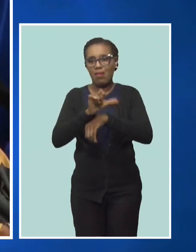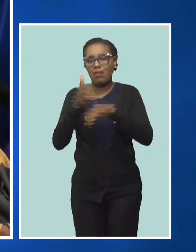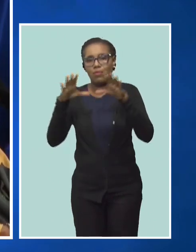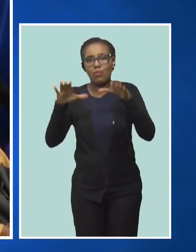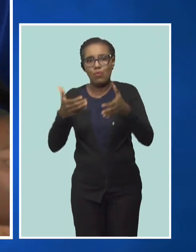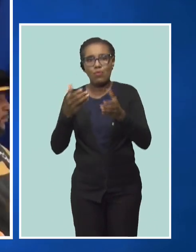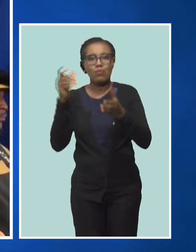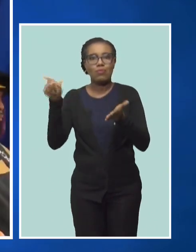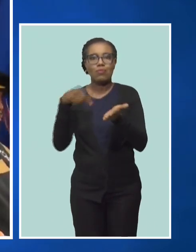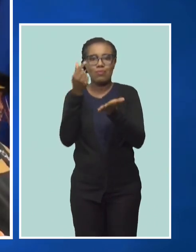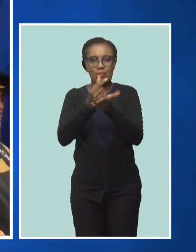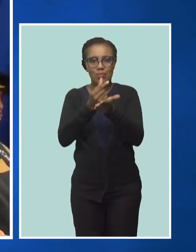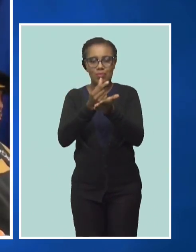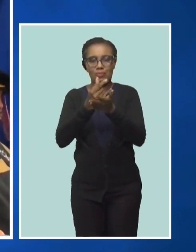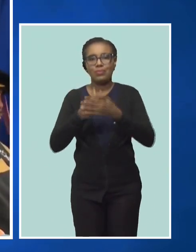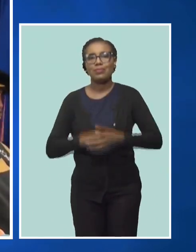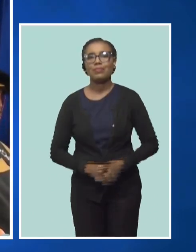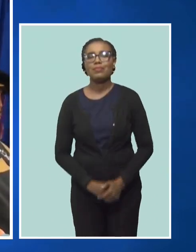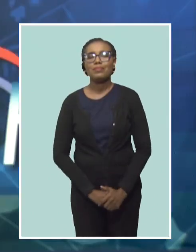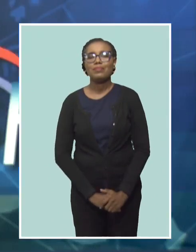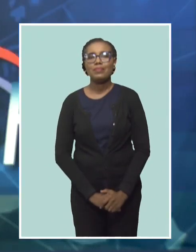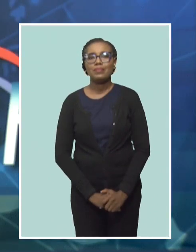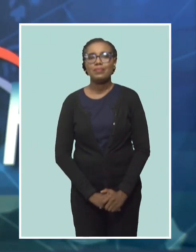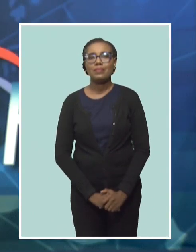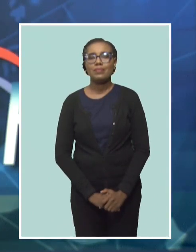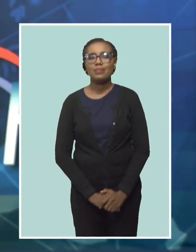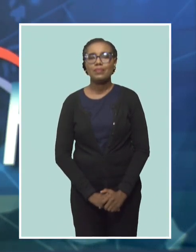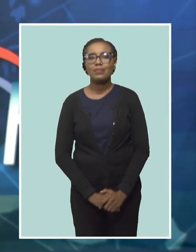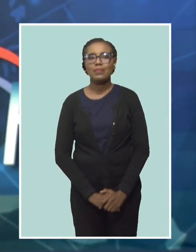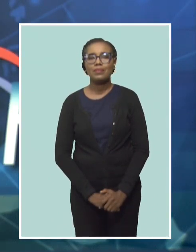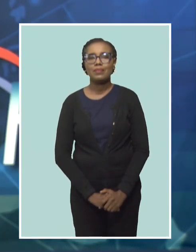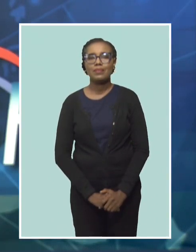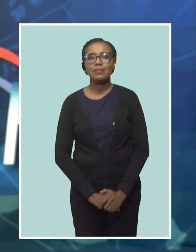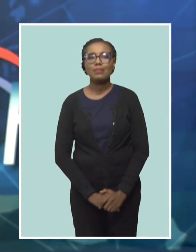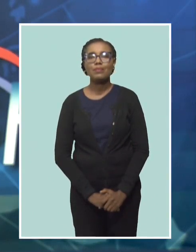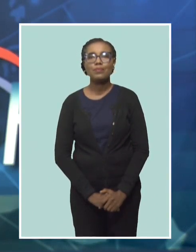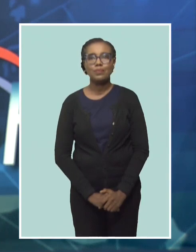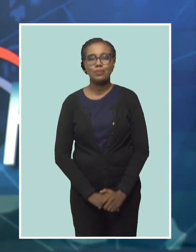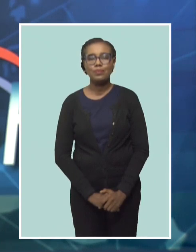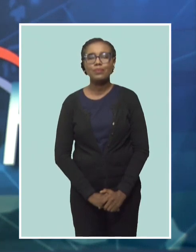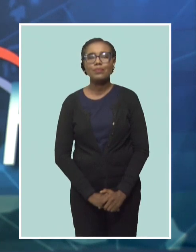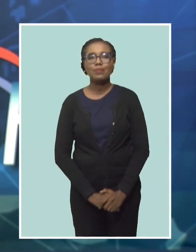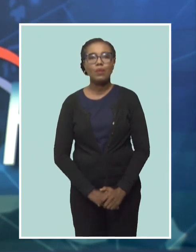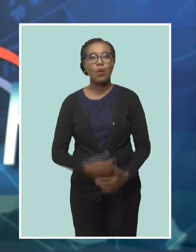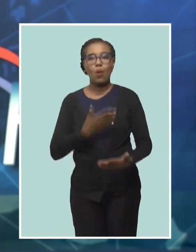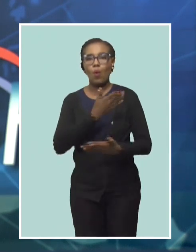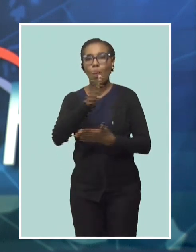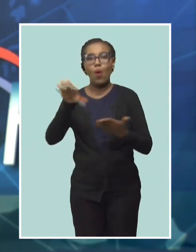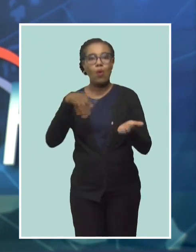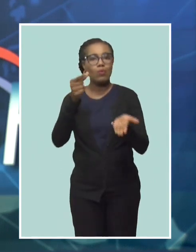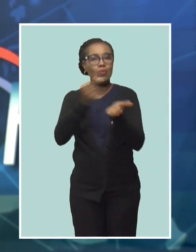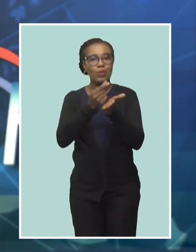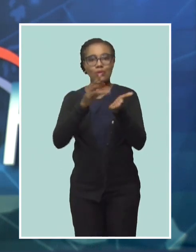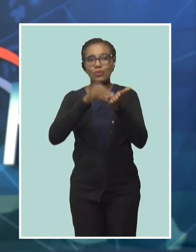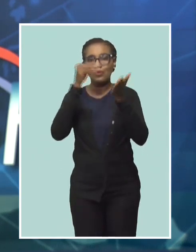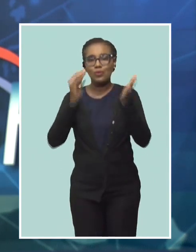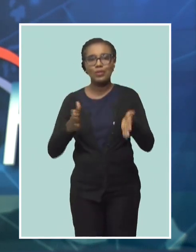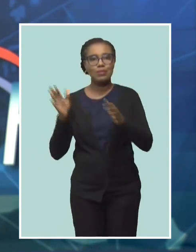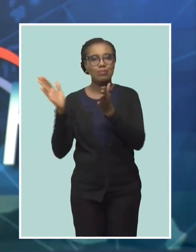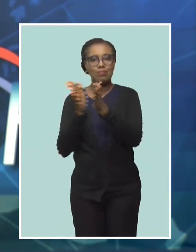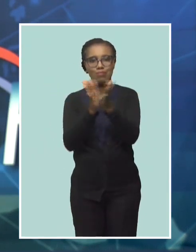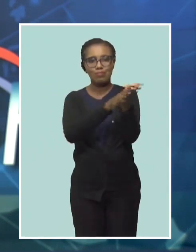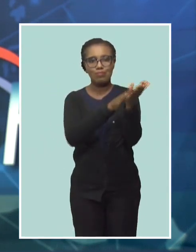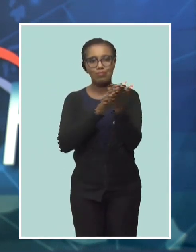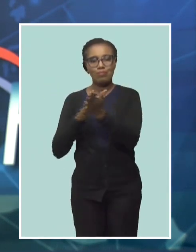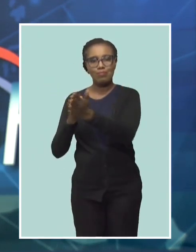Rachel Agard, CBC News. Thanks, Rachel, and congratulations to all the graduates. Well, coming up is the